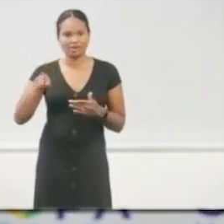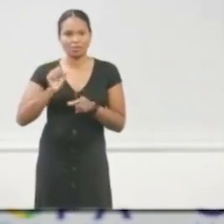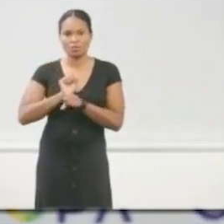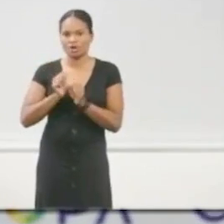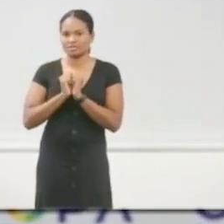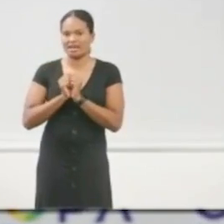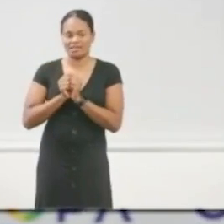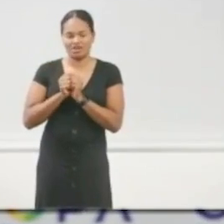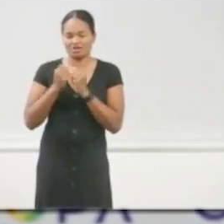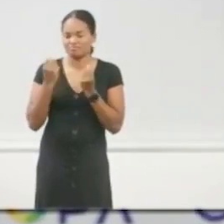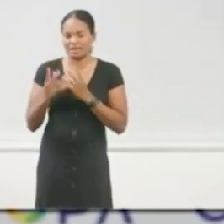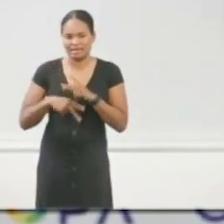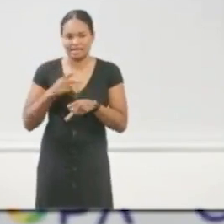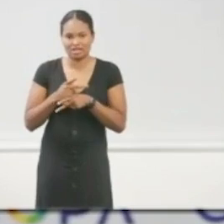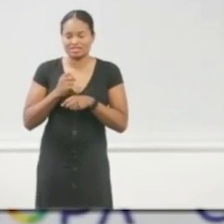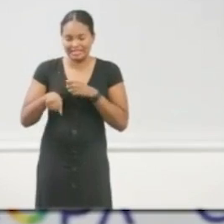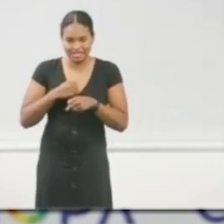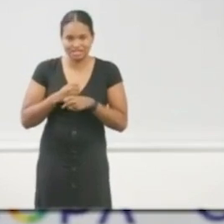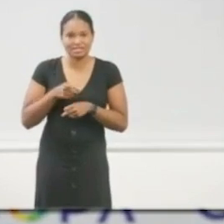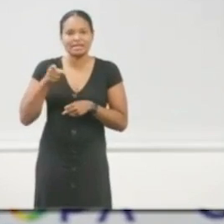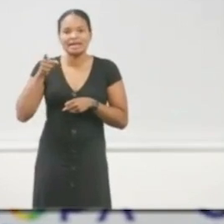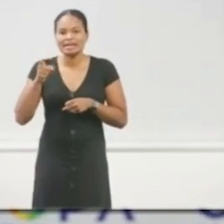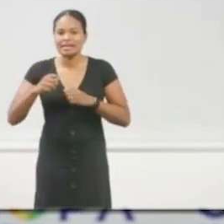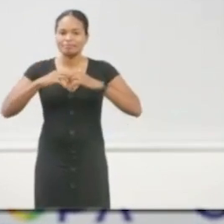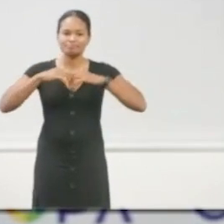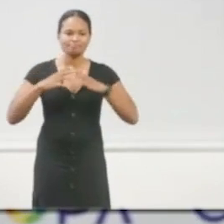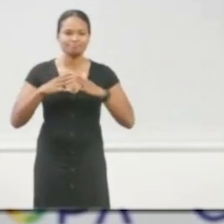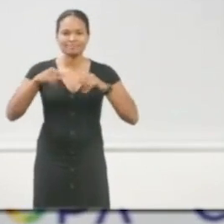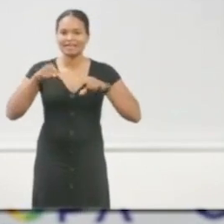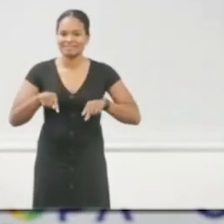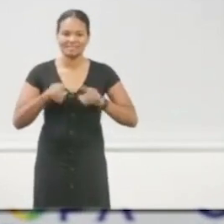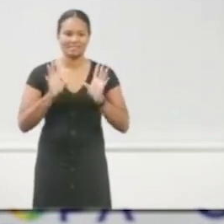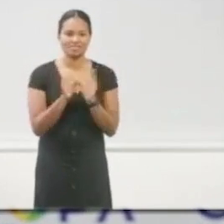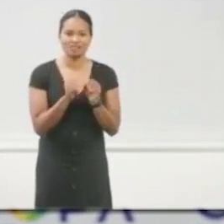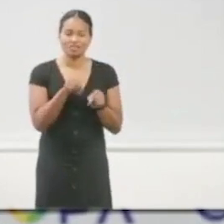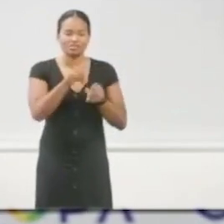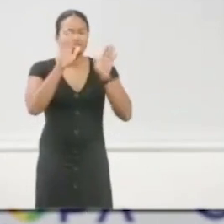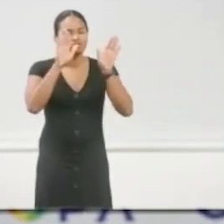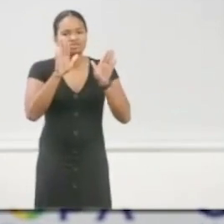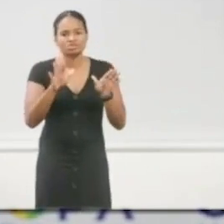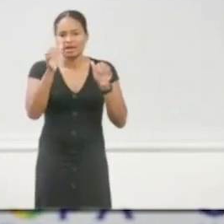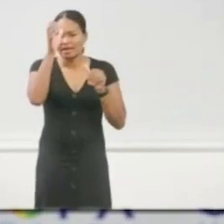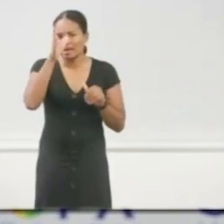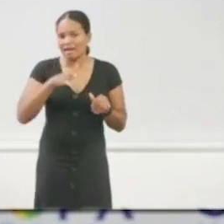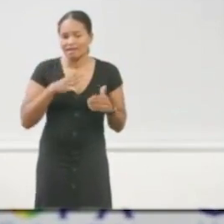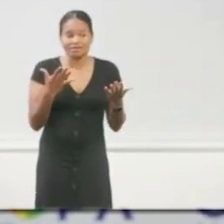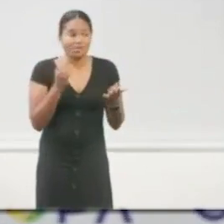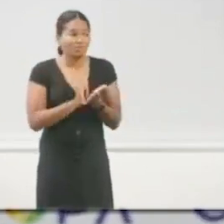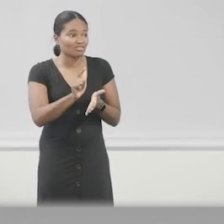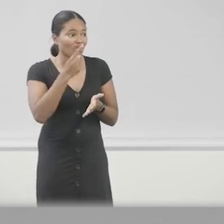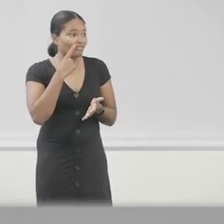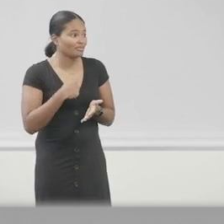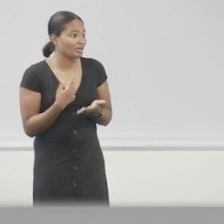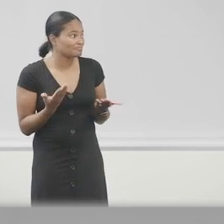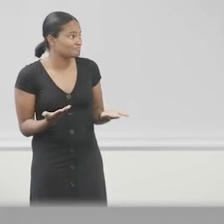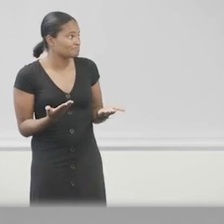puts this conference together. He leads the effort, and if anybody gets a chance to meet him, he's just a great guy. So that's what I've got, Stan.